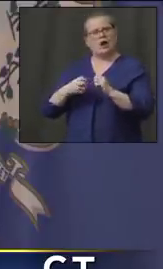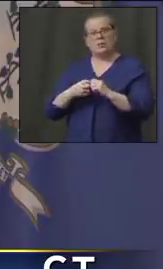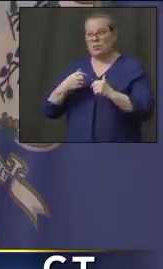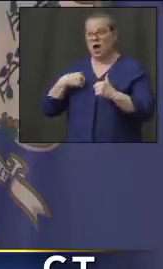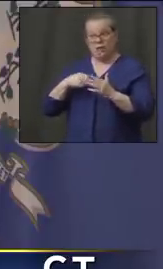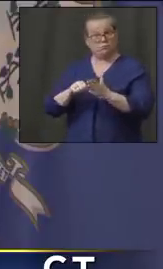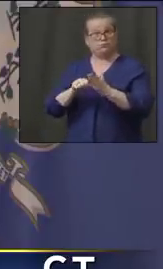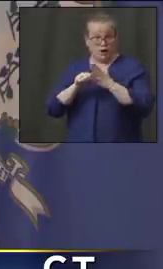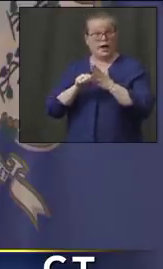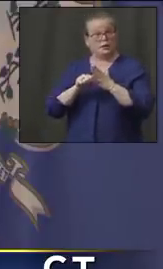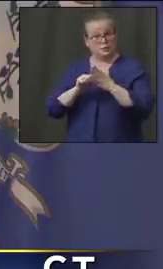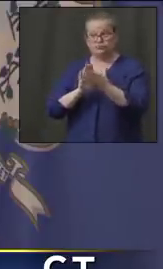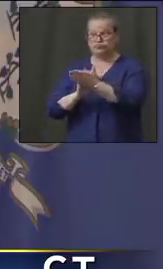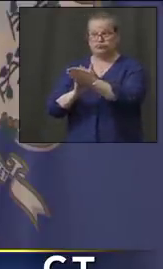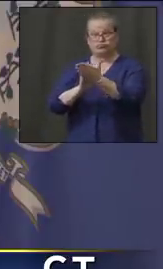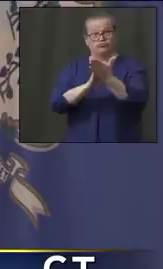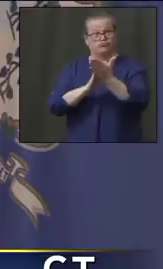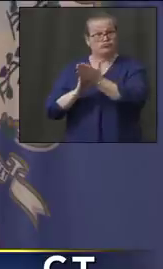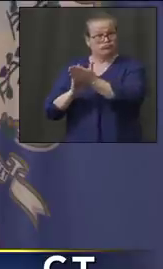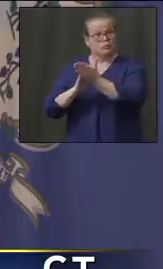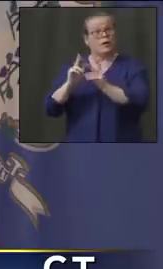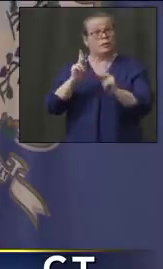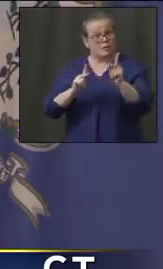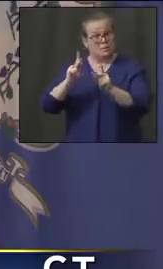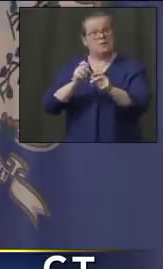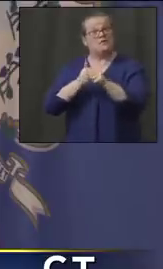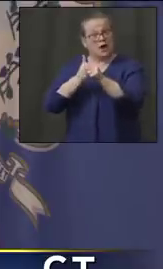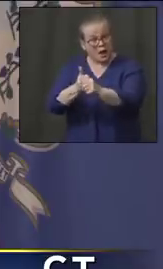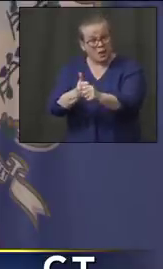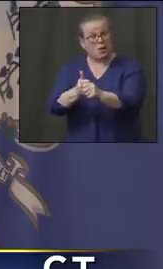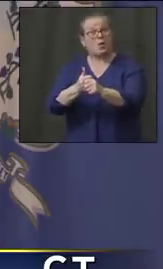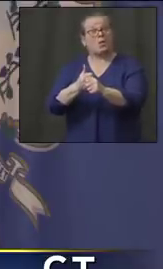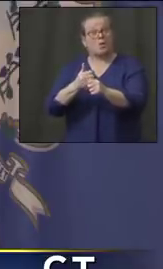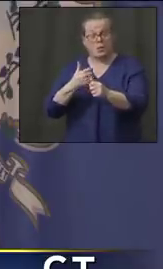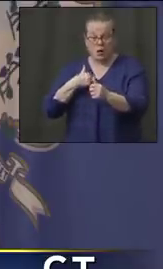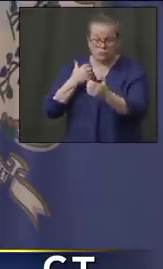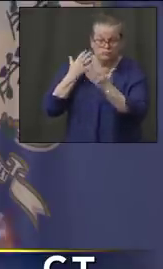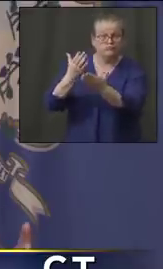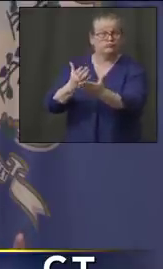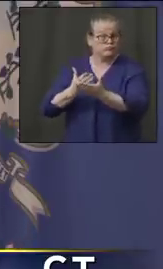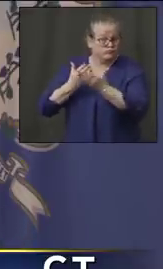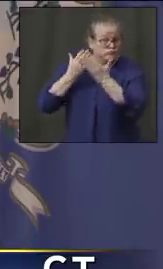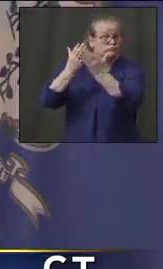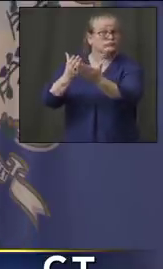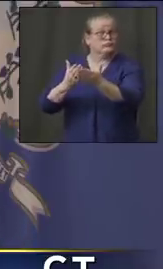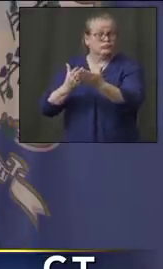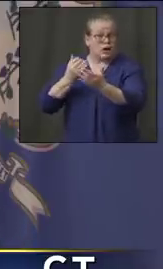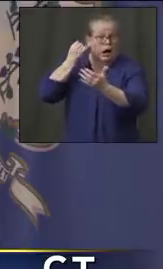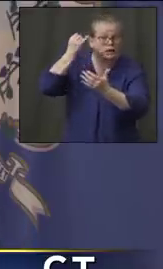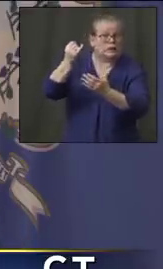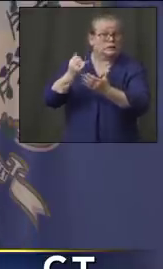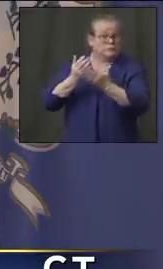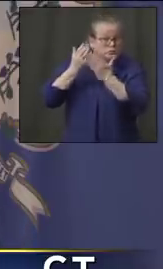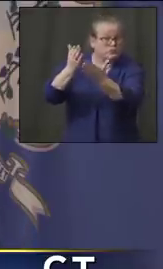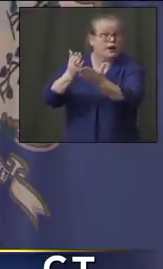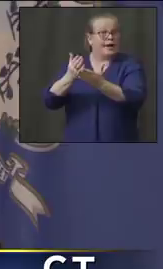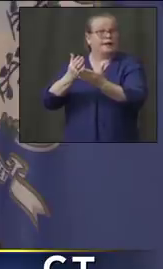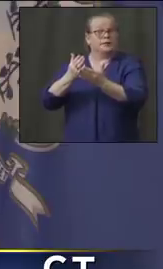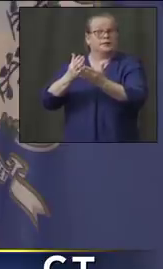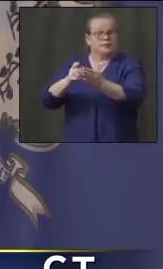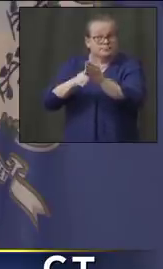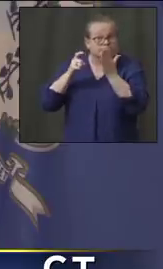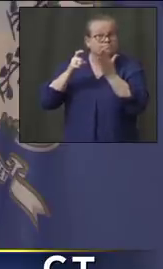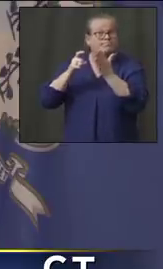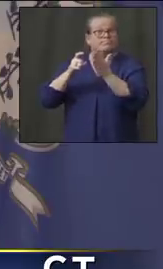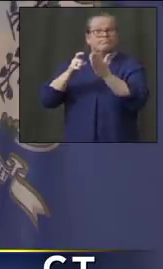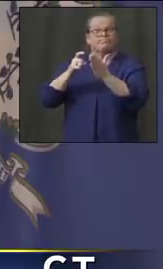really followed this using their own discretion, using their own good judgment. I think that the community has been sort of strong in terms of enforcement. We